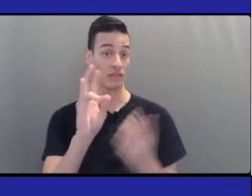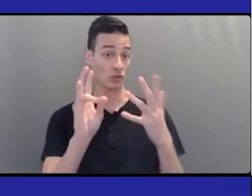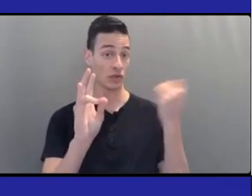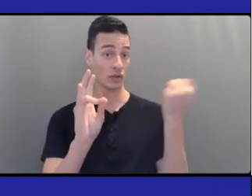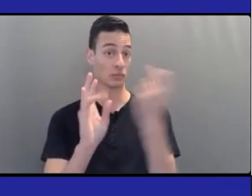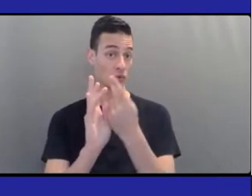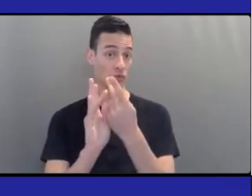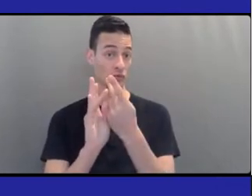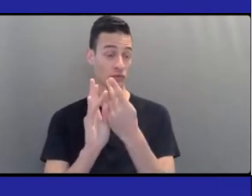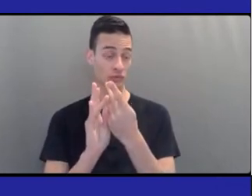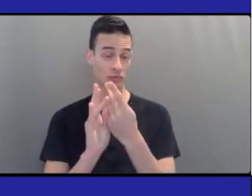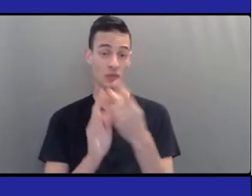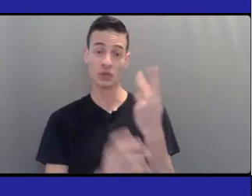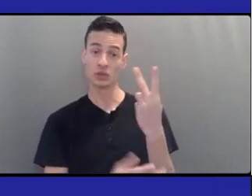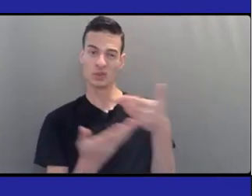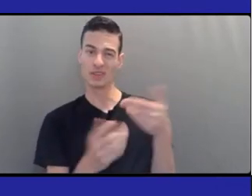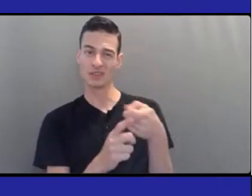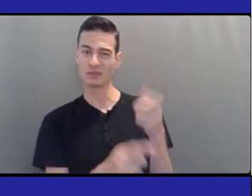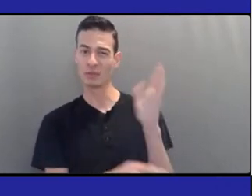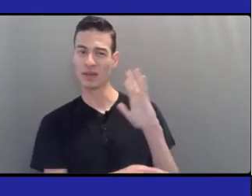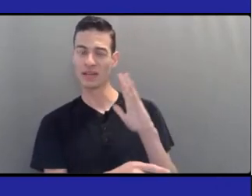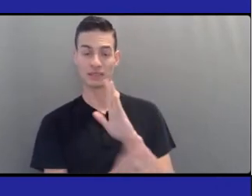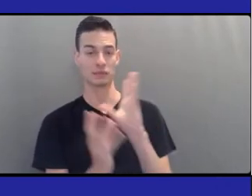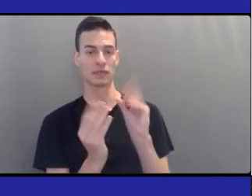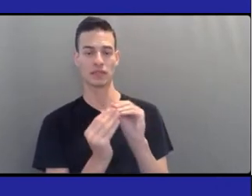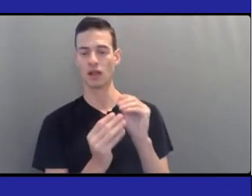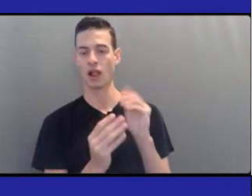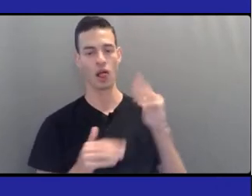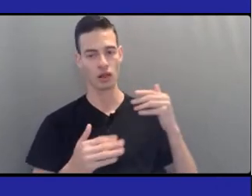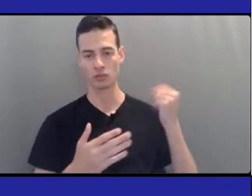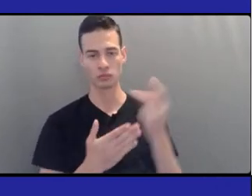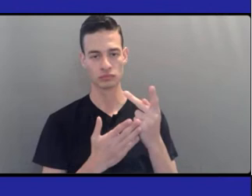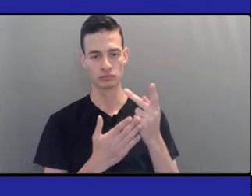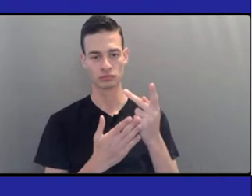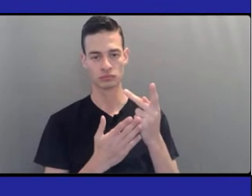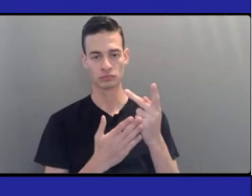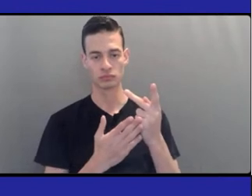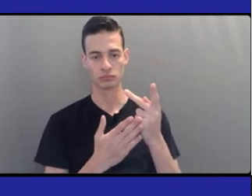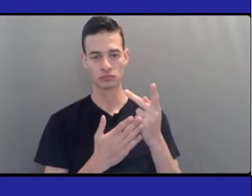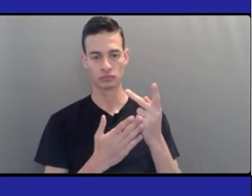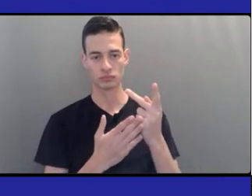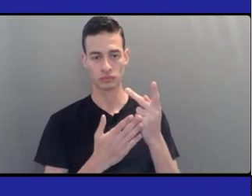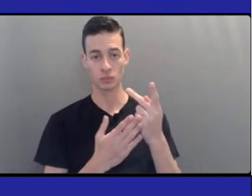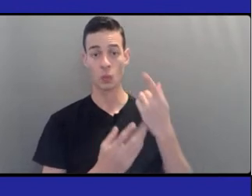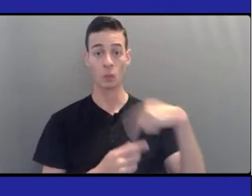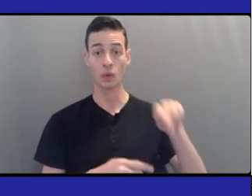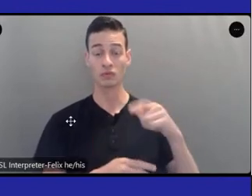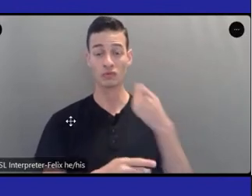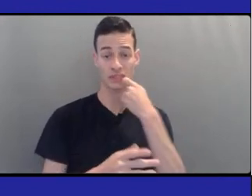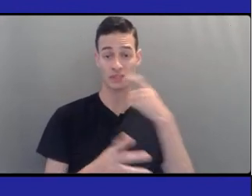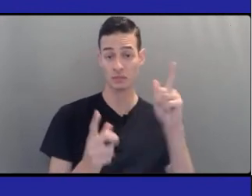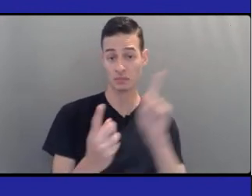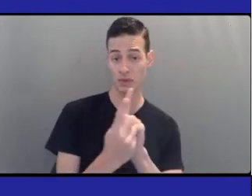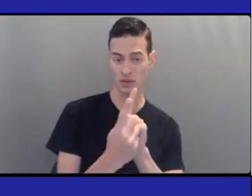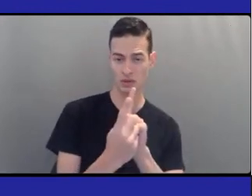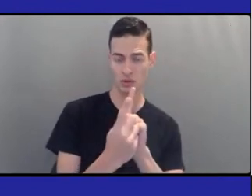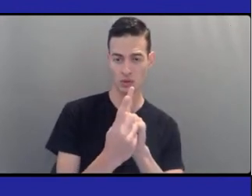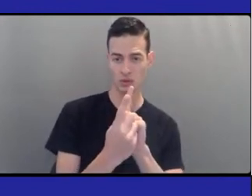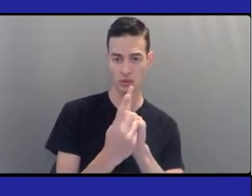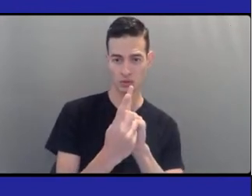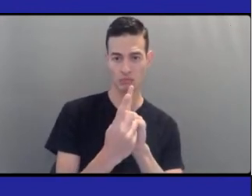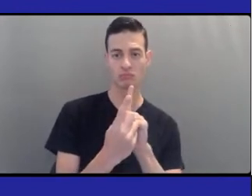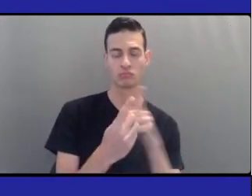previous board meetings pending Vendex approval. Since we last met, no approval was received. We will continue to notify the